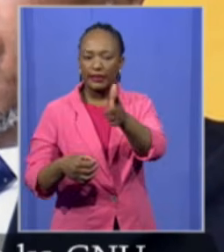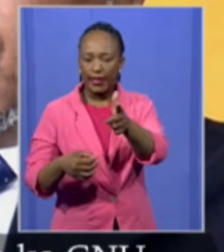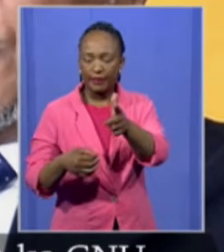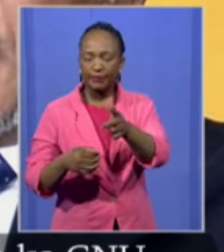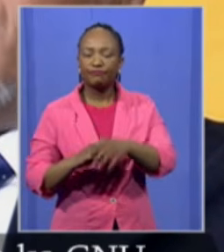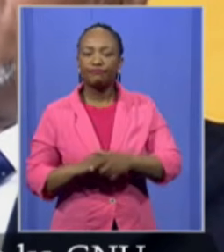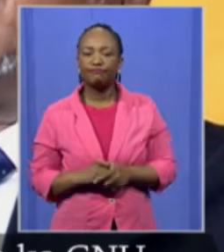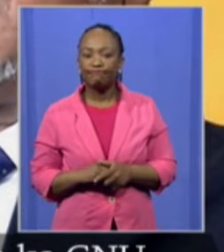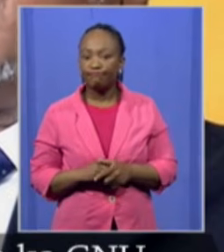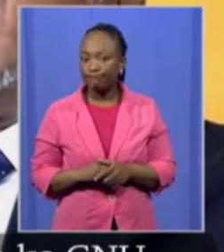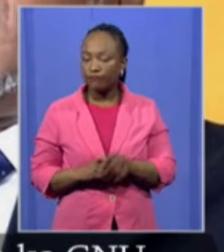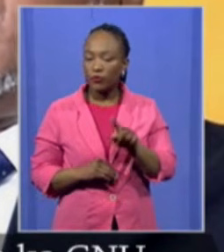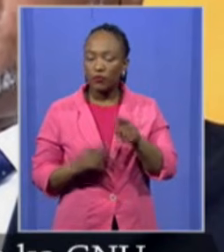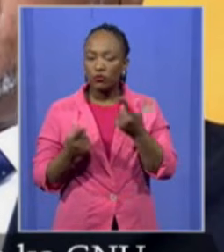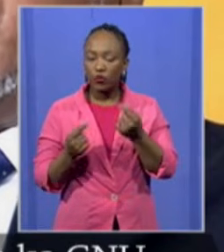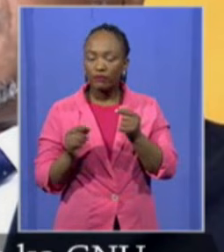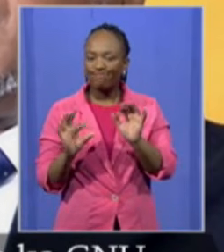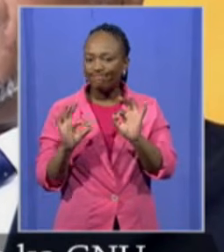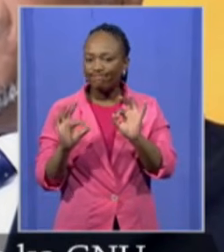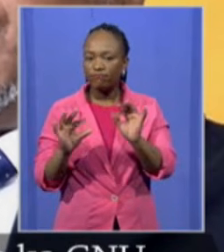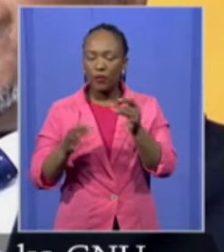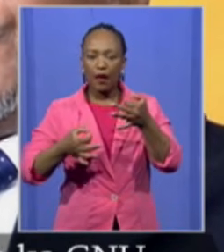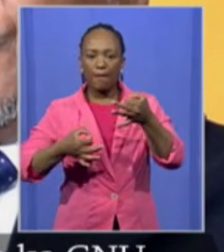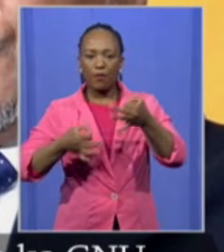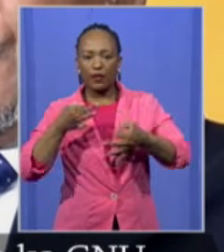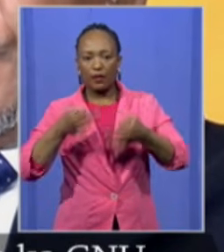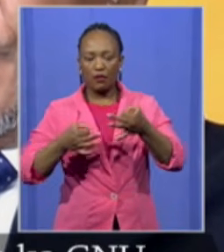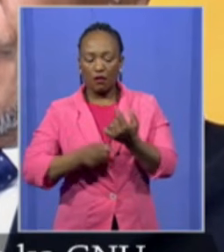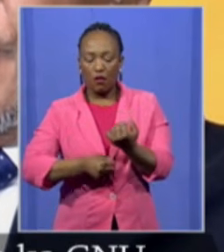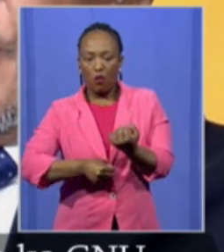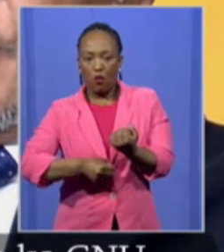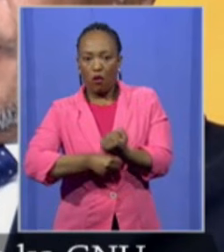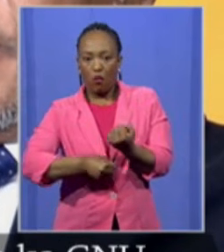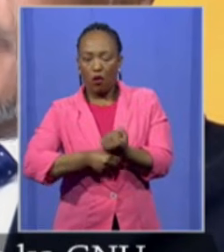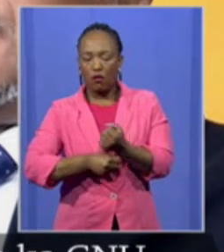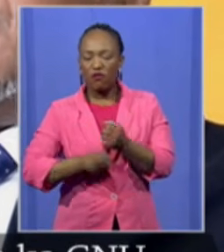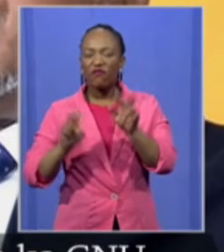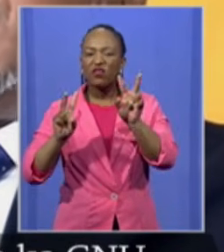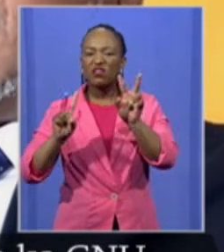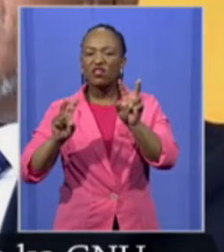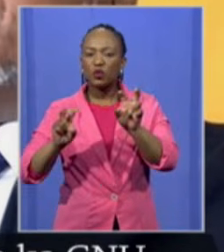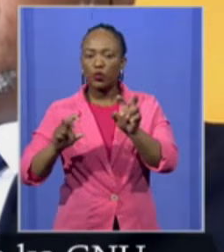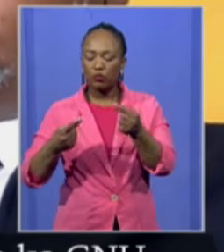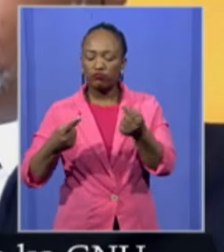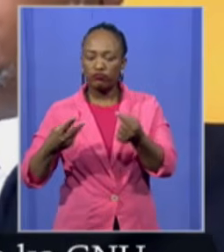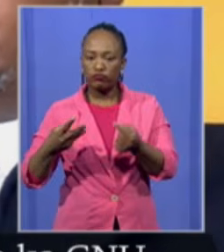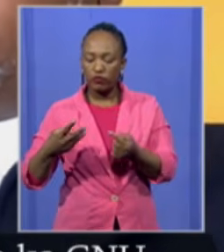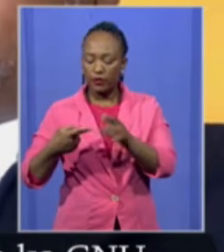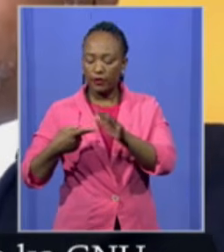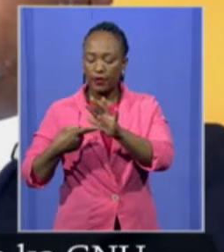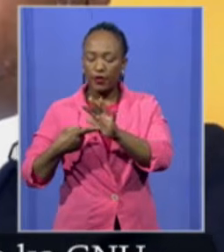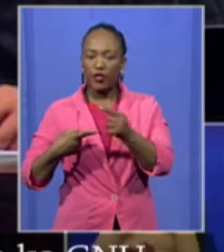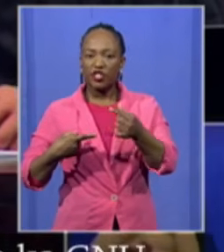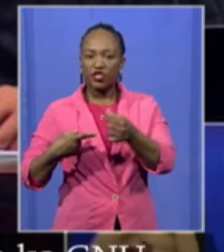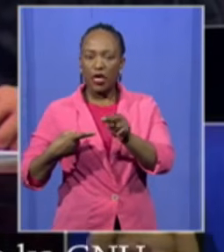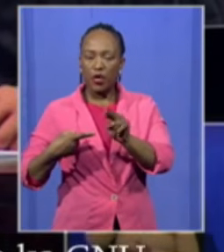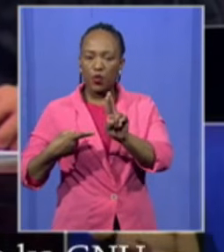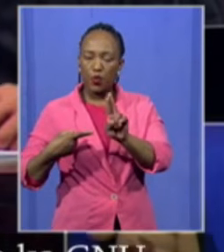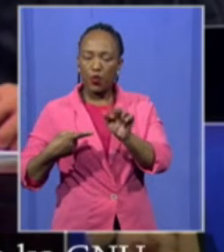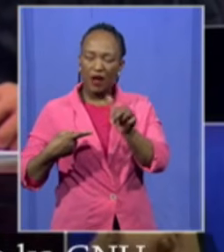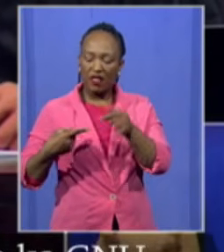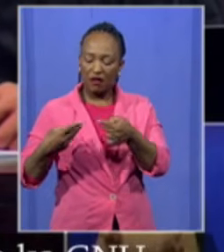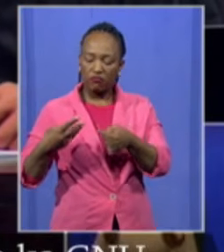to do thorough political work on a whole range of issues, the state of the government of national unity.